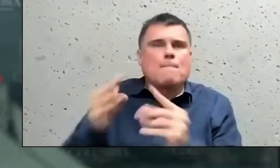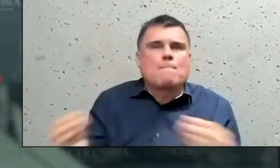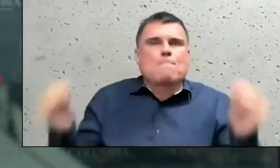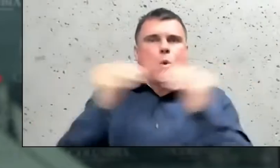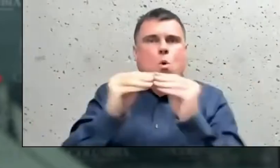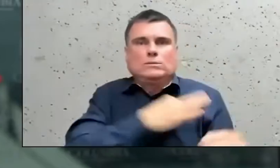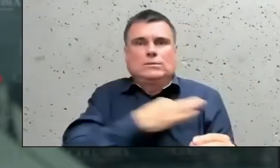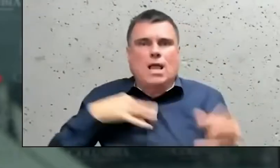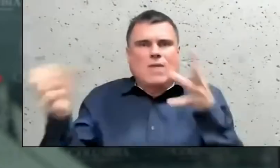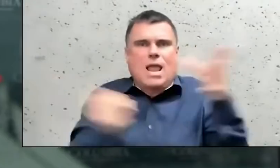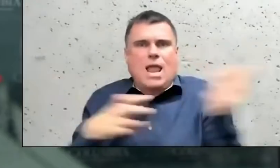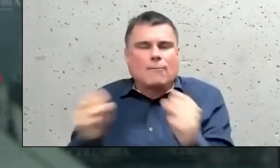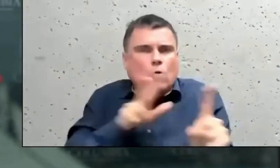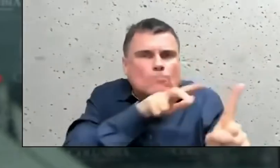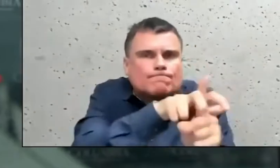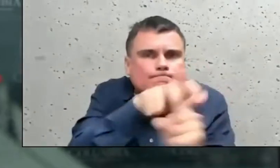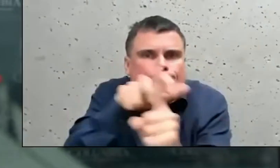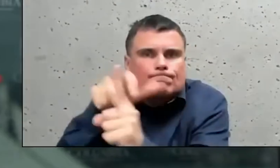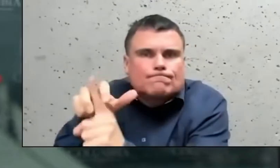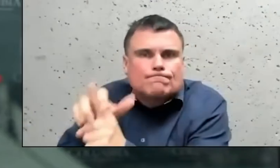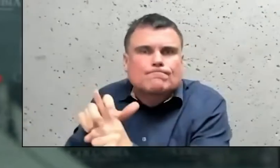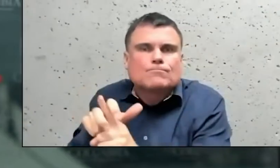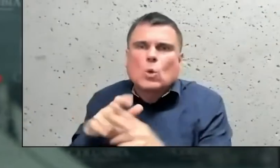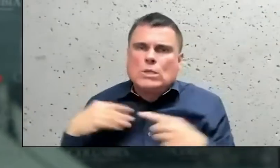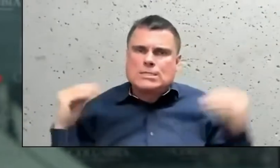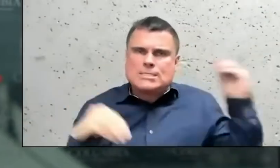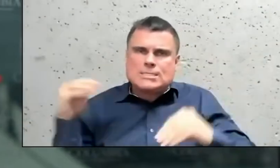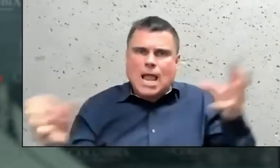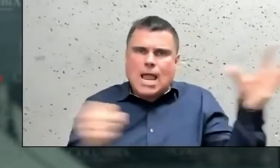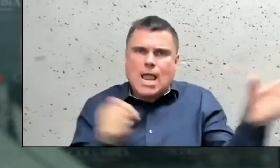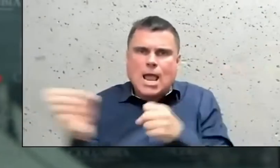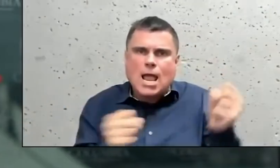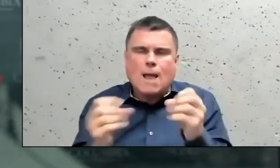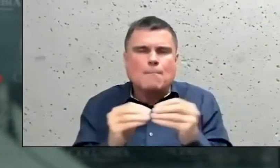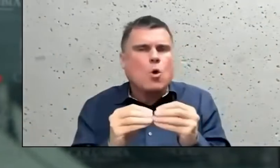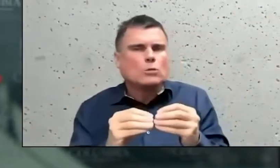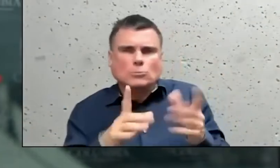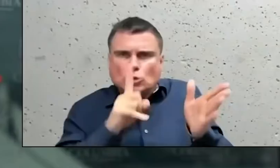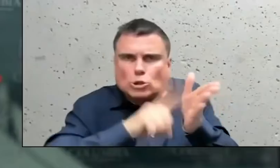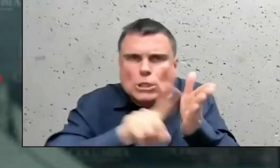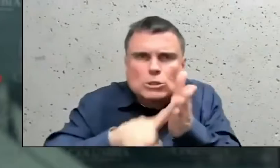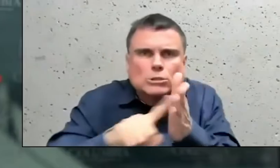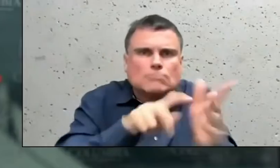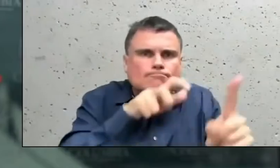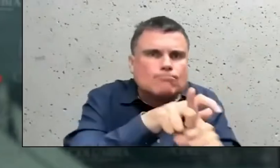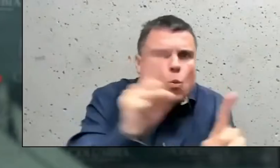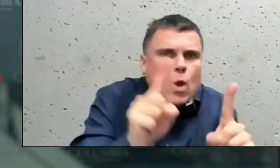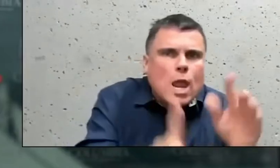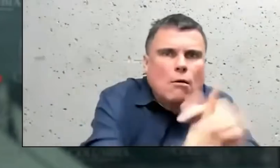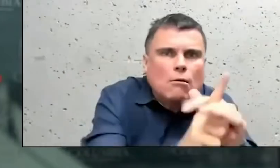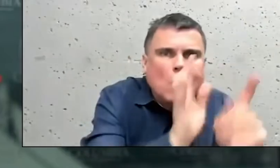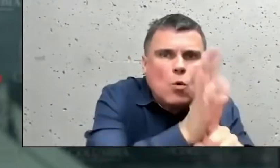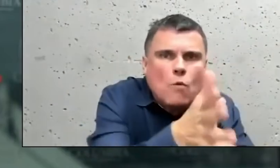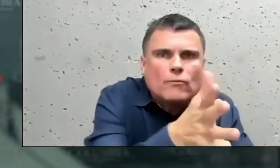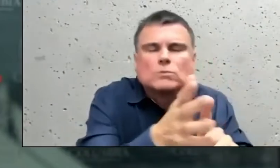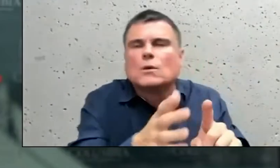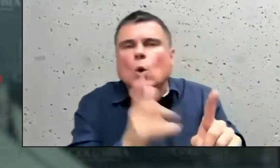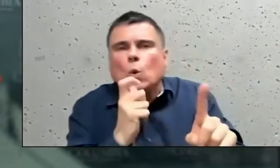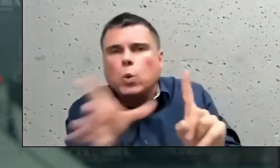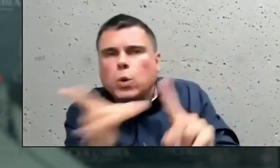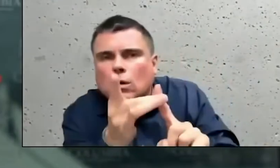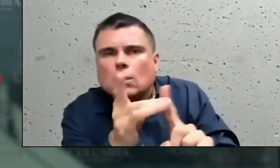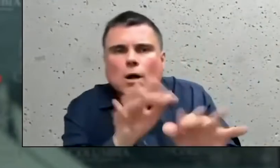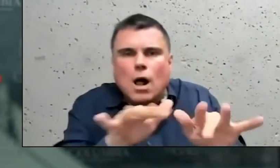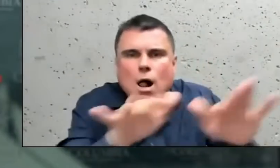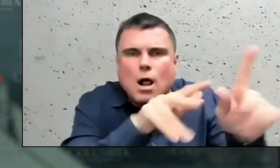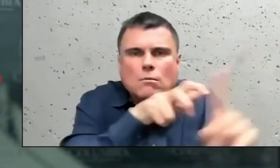have added contact tracing capacity. Obviously, the number of active cases is significantly less than that, but the importance of the work and the